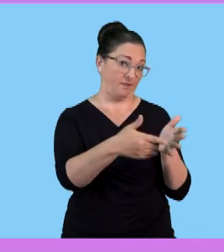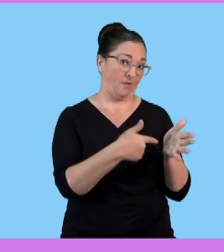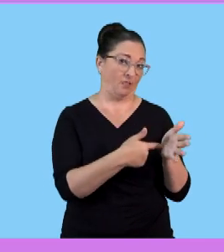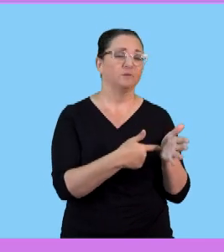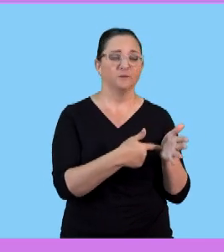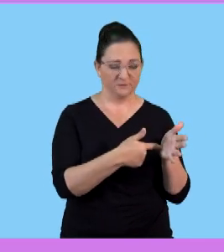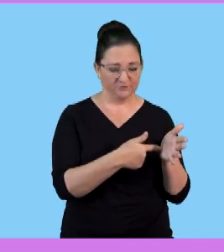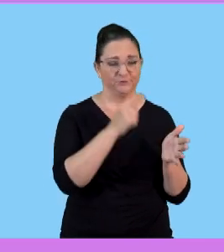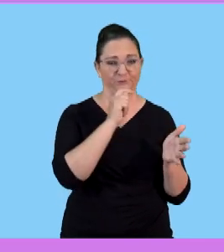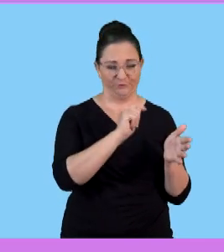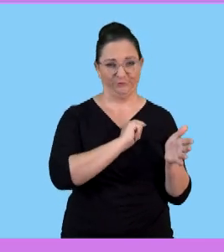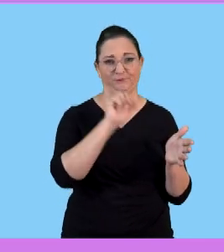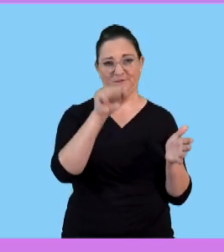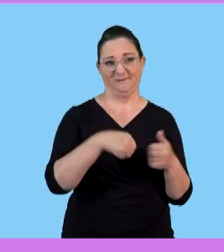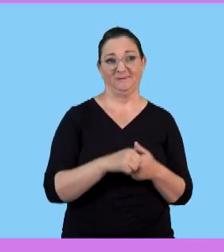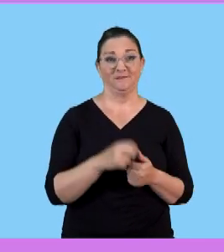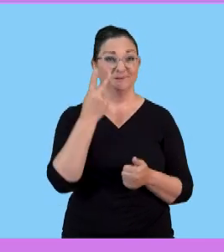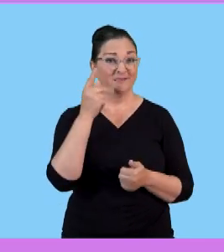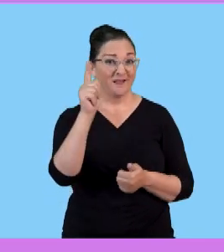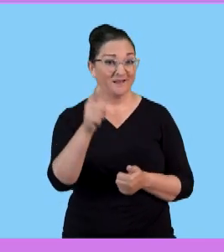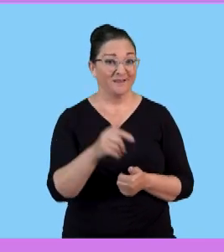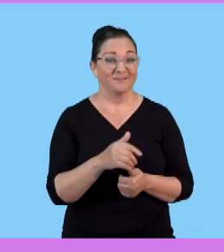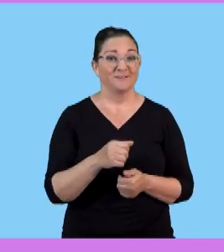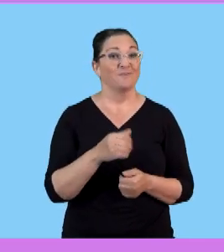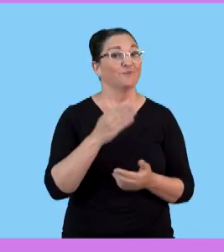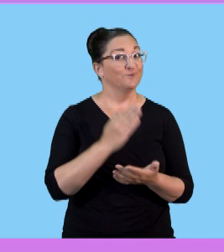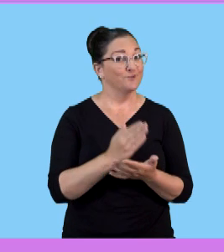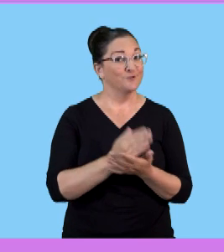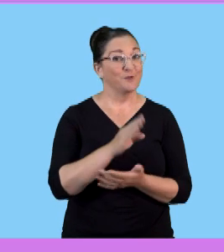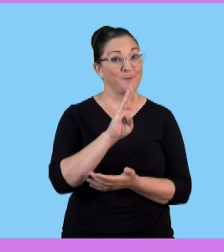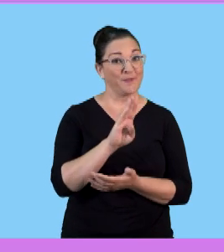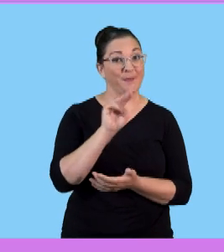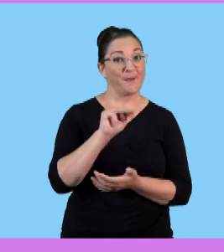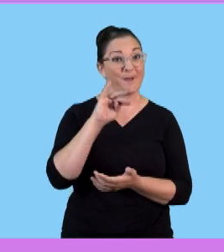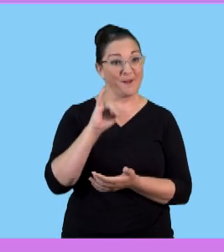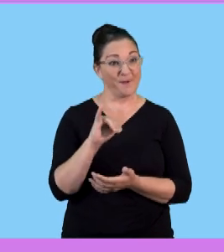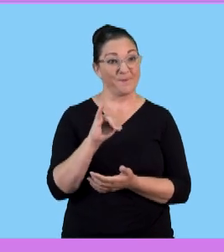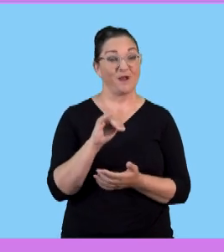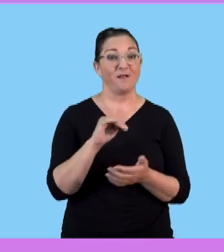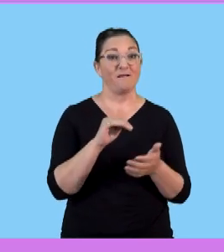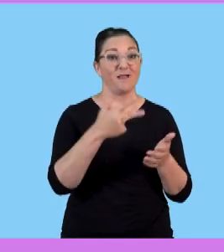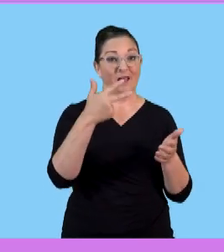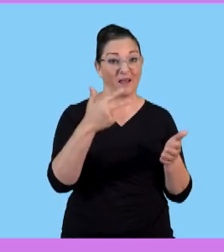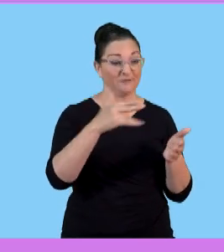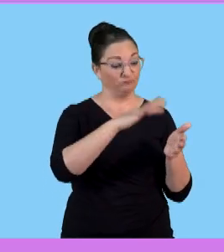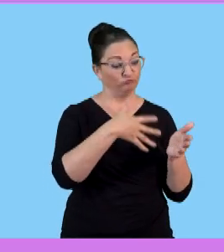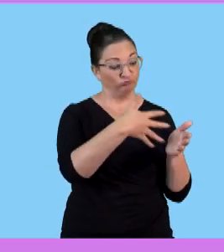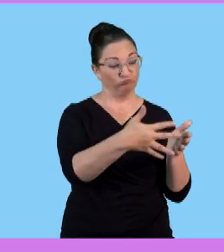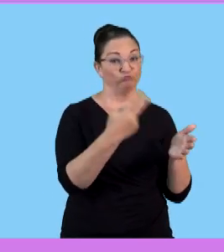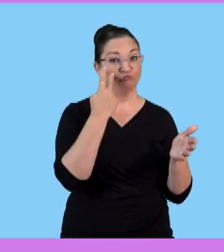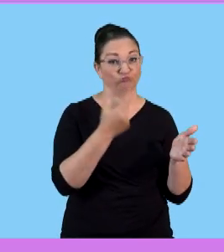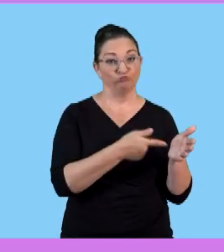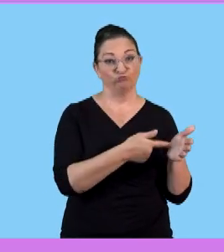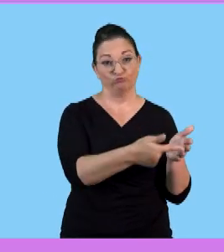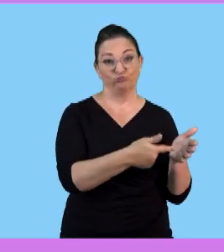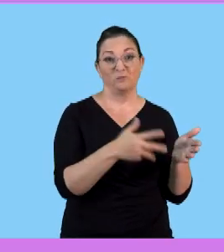guys, that's indeed true, right? You'll see later on in the lesson, we will definitely work with the BMI classification table where